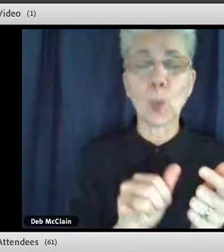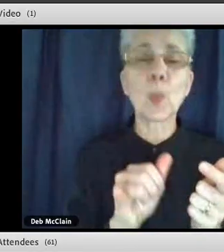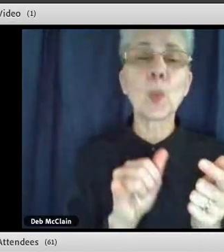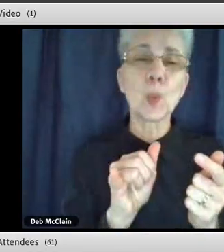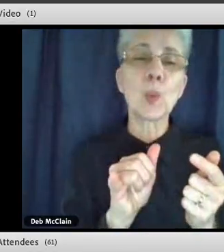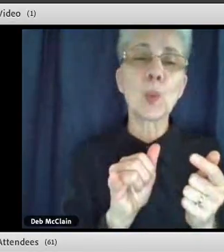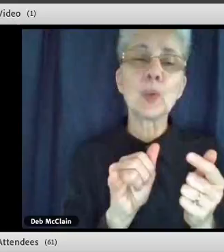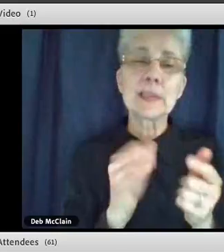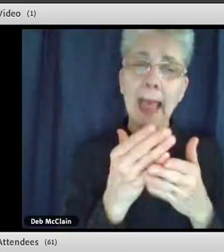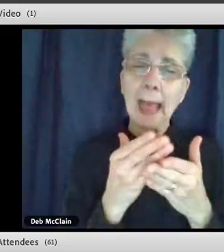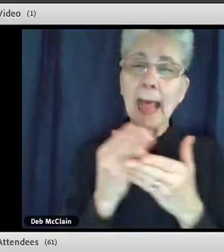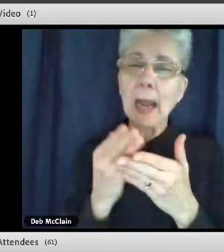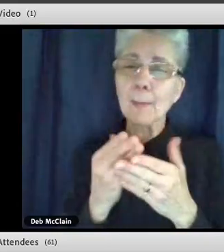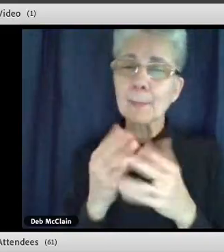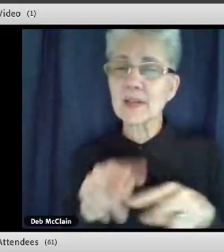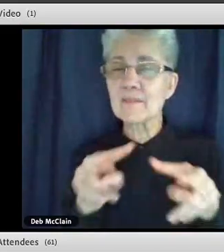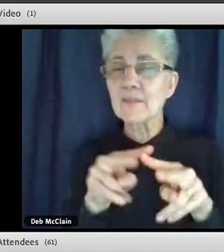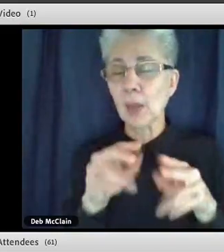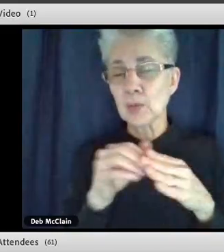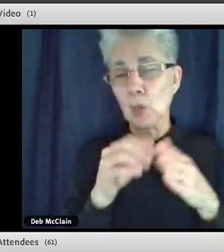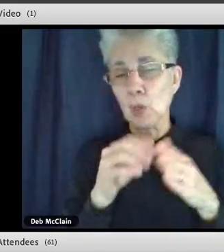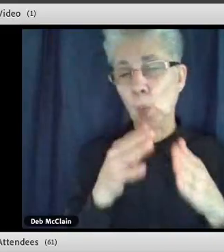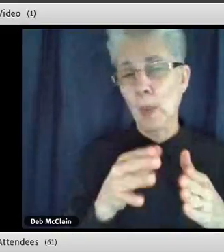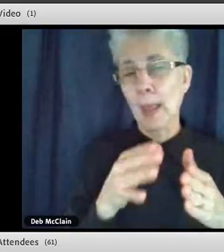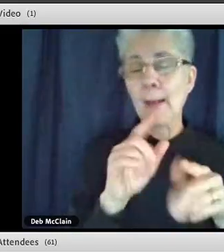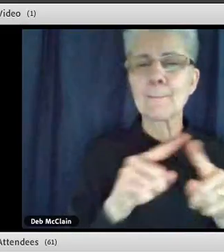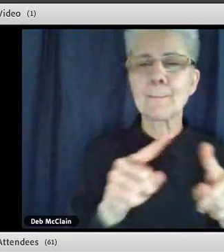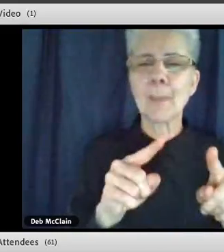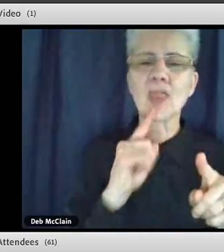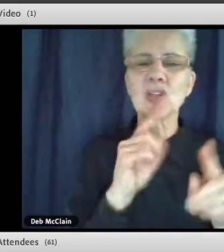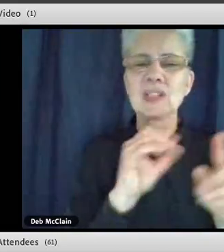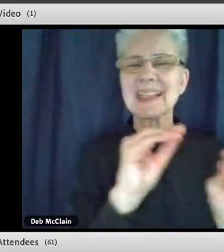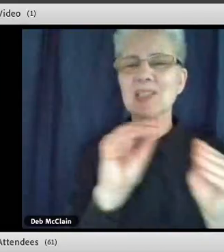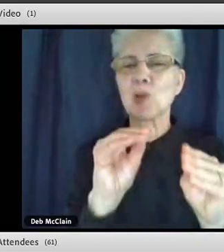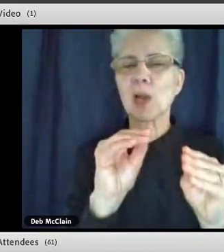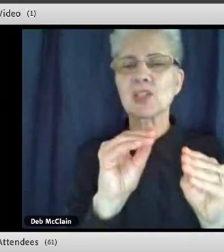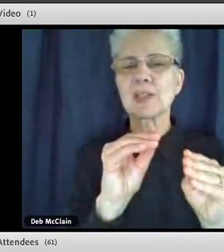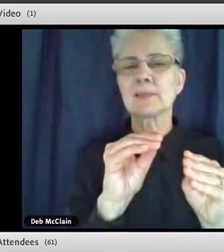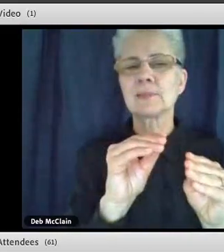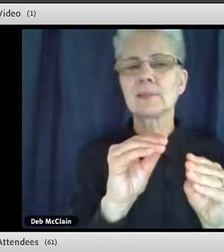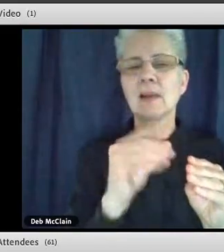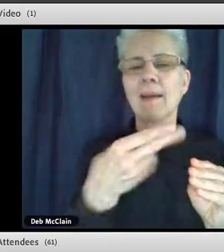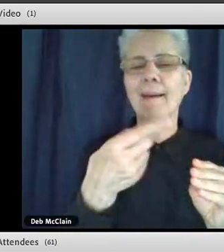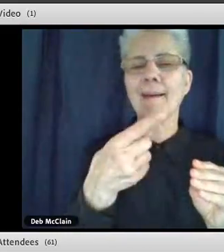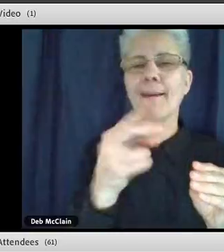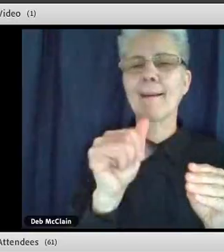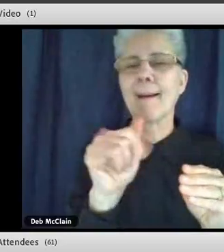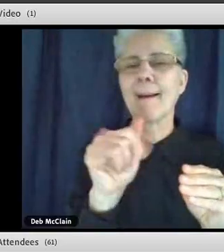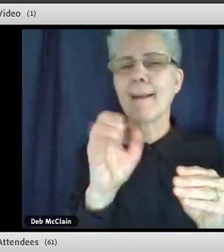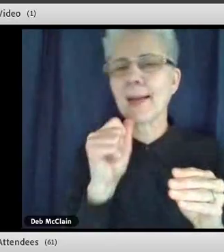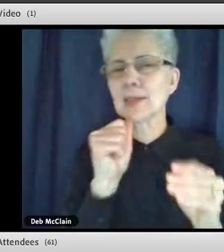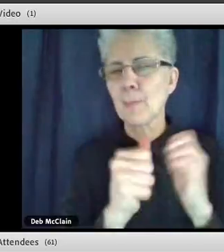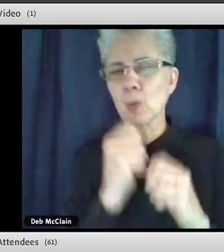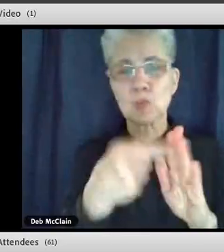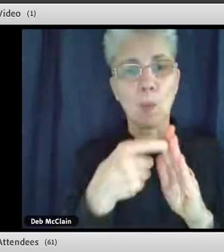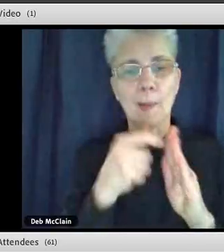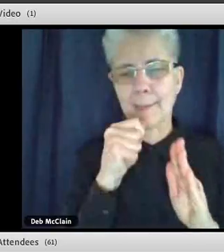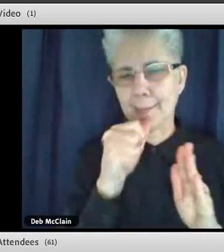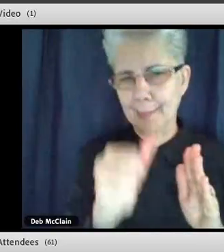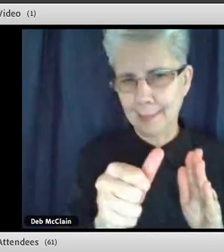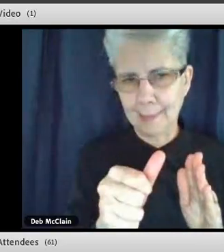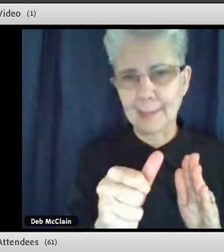elements and values in a way. But they're just instructions, they're guidelines, they're not in most cases requirements. So that's why they're